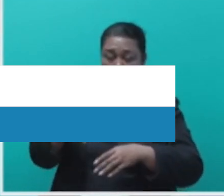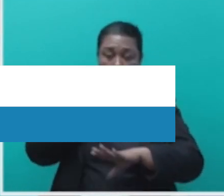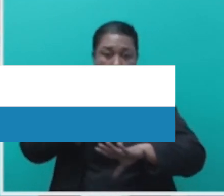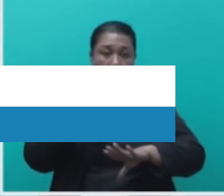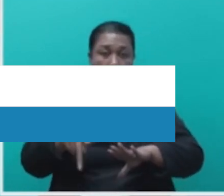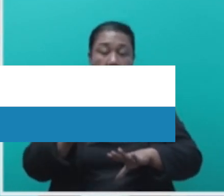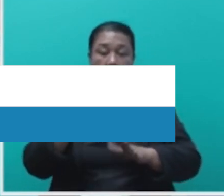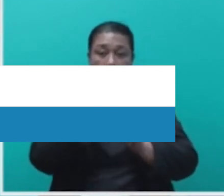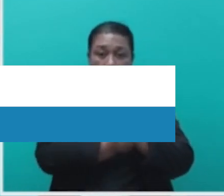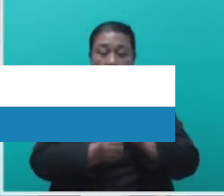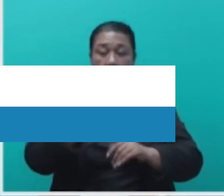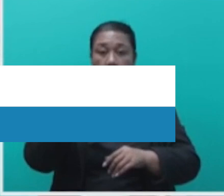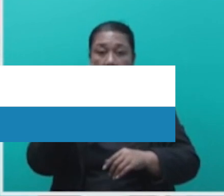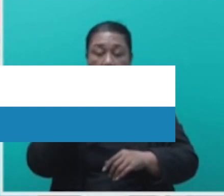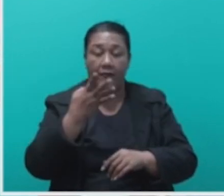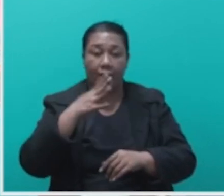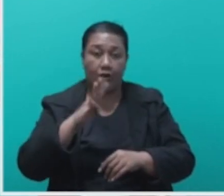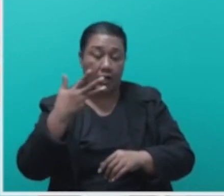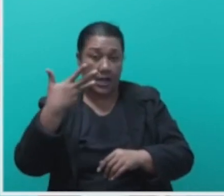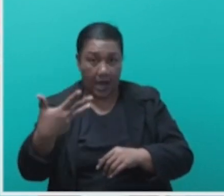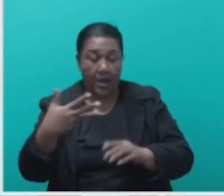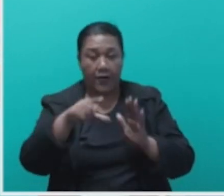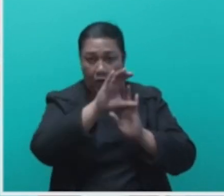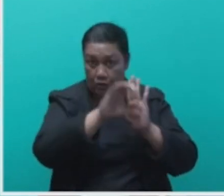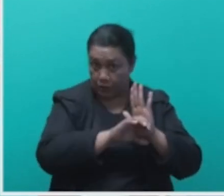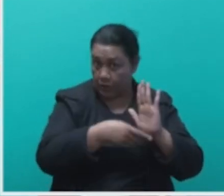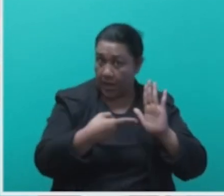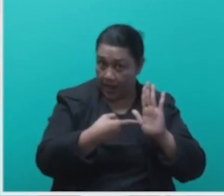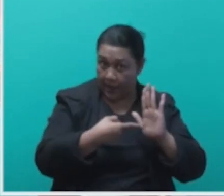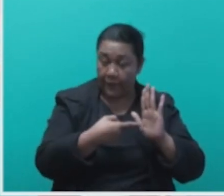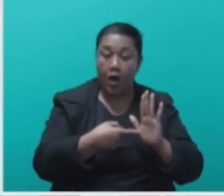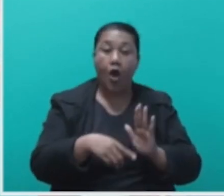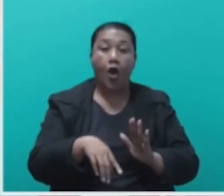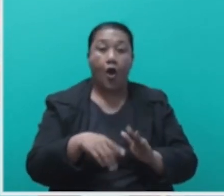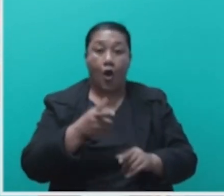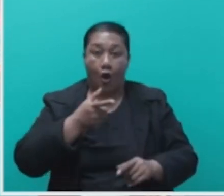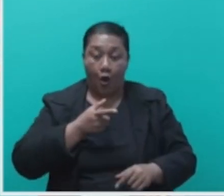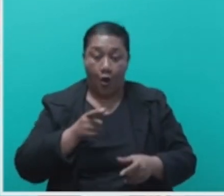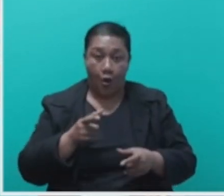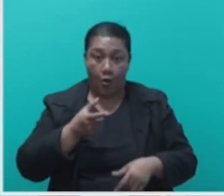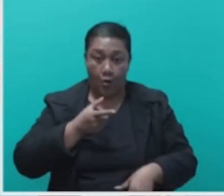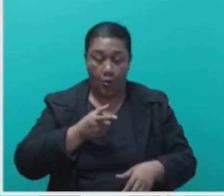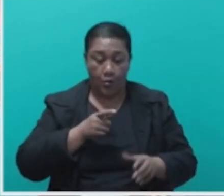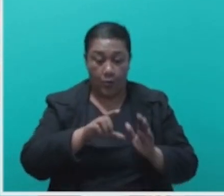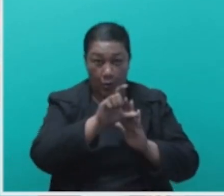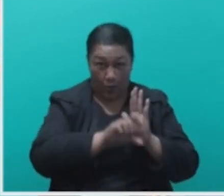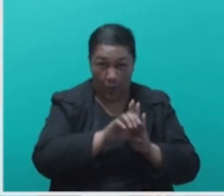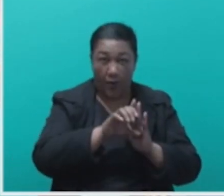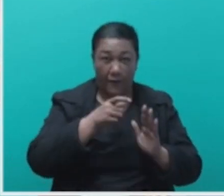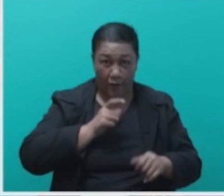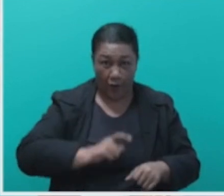in Section 149 of the Constitution. The Code of Conduct Bill 2016 was